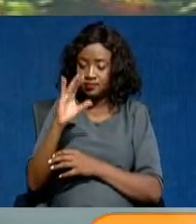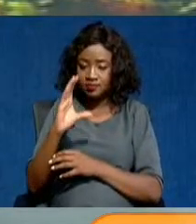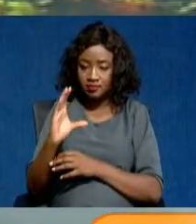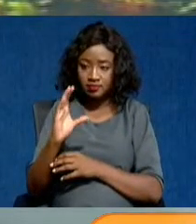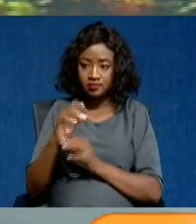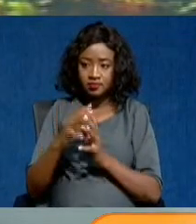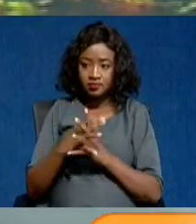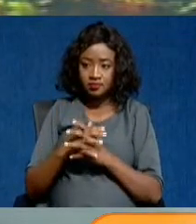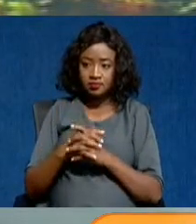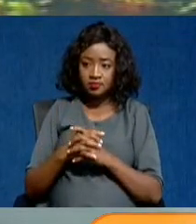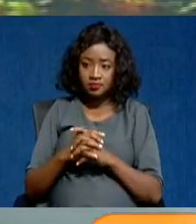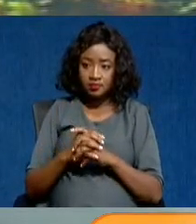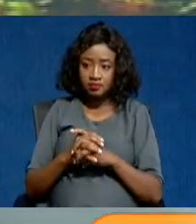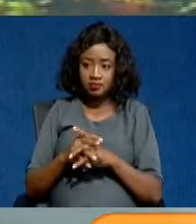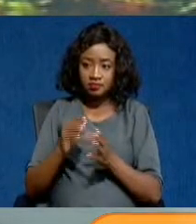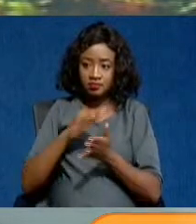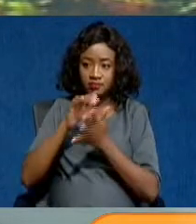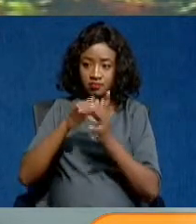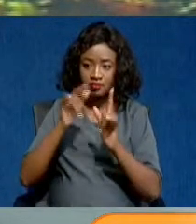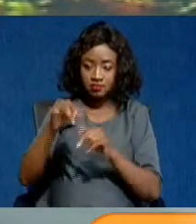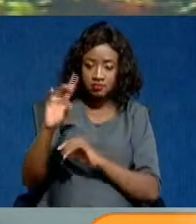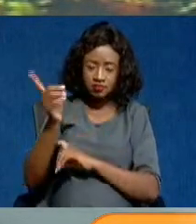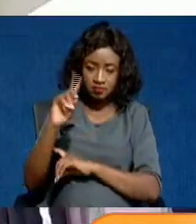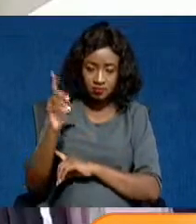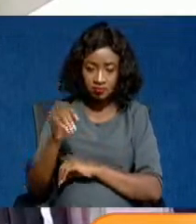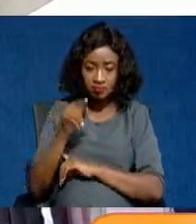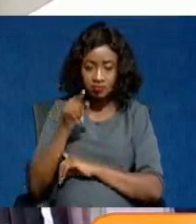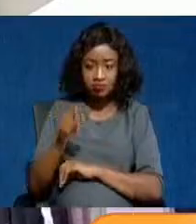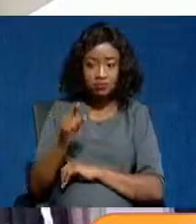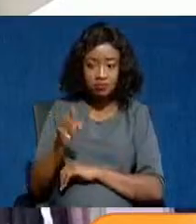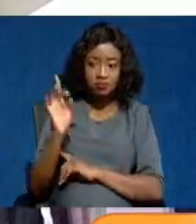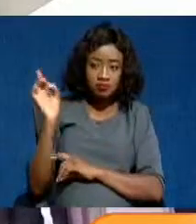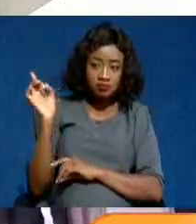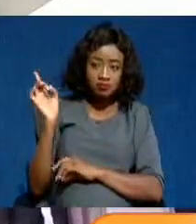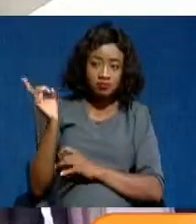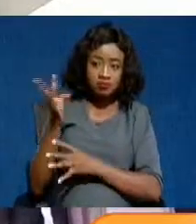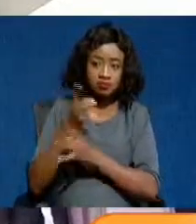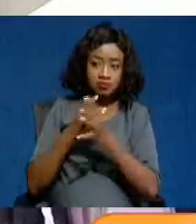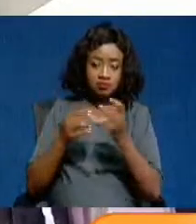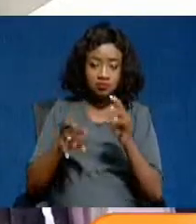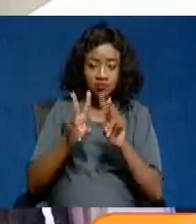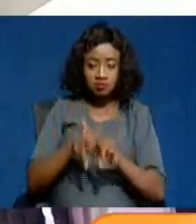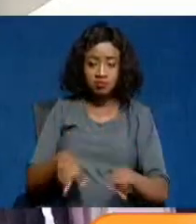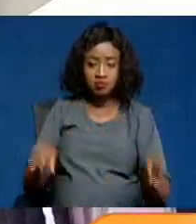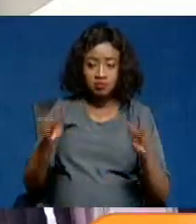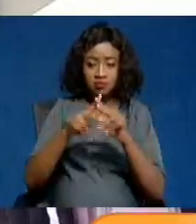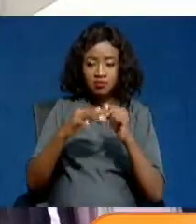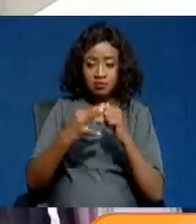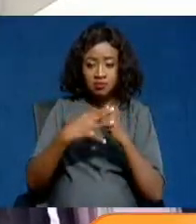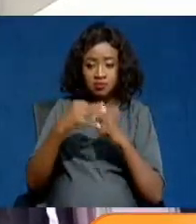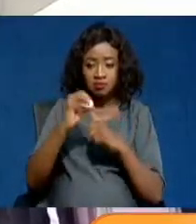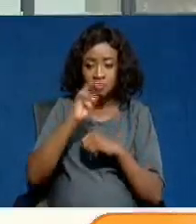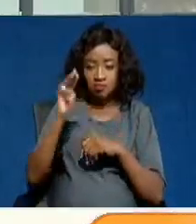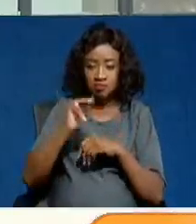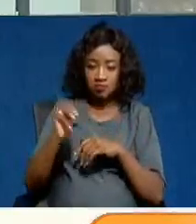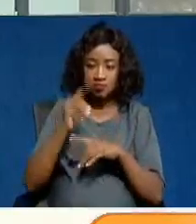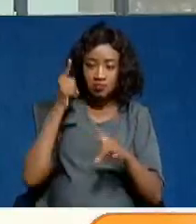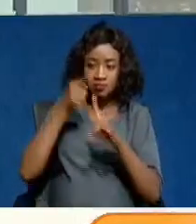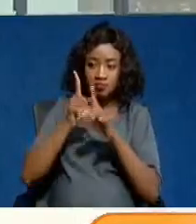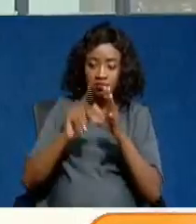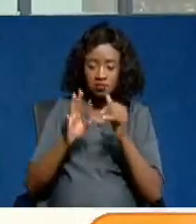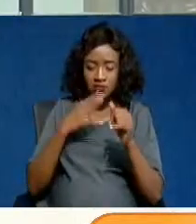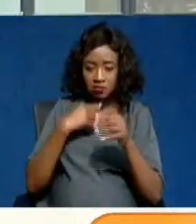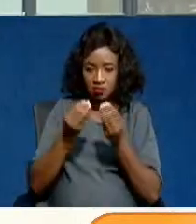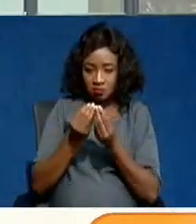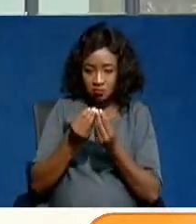and Innovation Centre in Nairobi. The state-of-the-art facility, built at a cost of 80 million shillings, is designed to bridge the gap